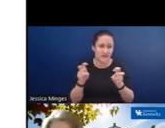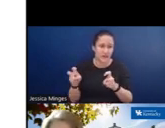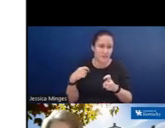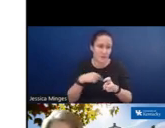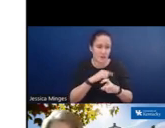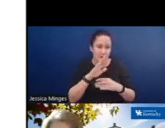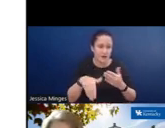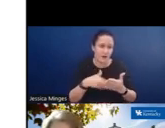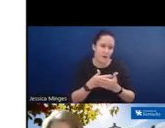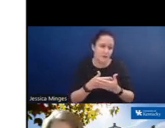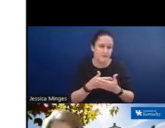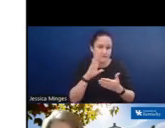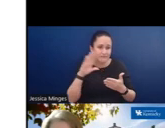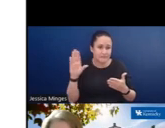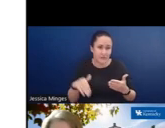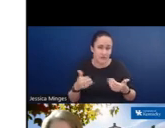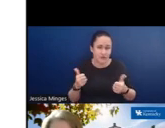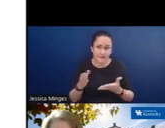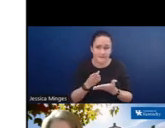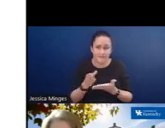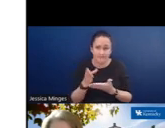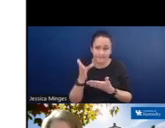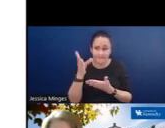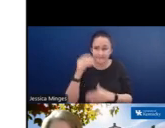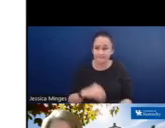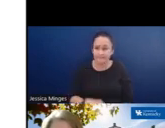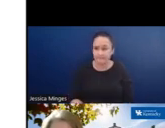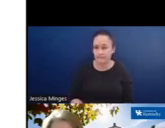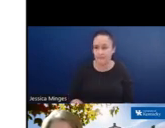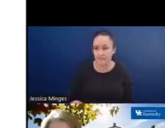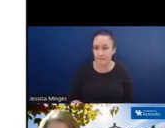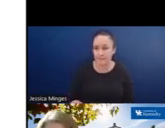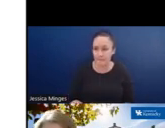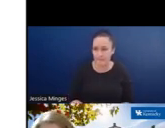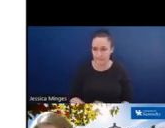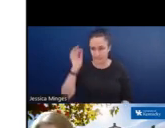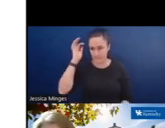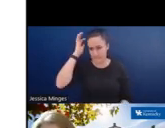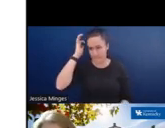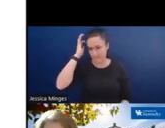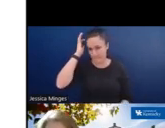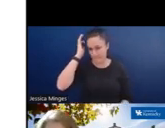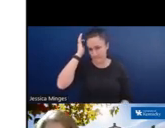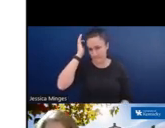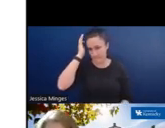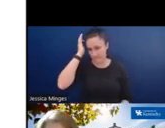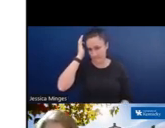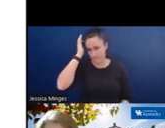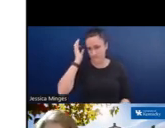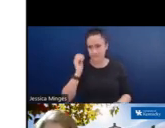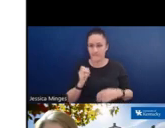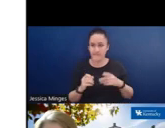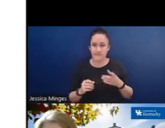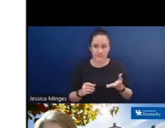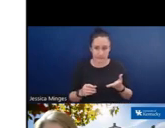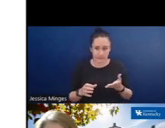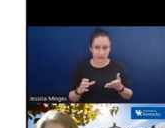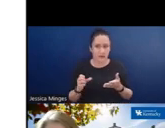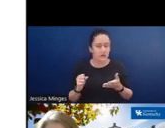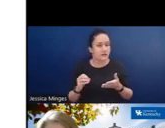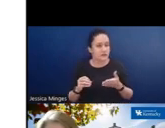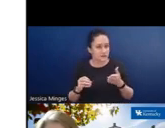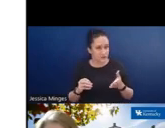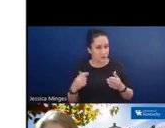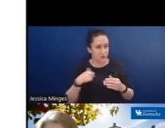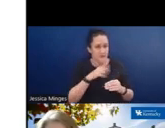all, kind of making our way through. So to get into this a little further, and we will talk about it a little